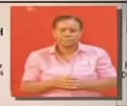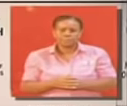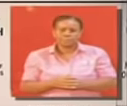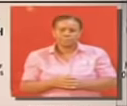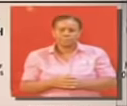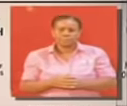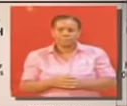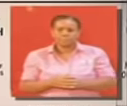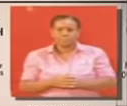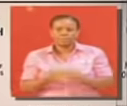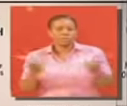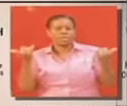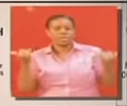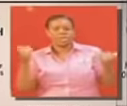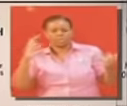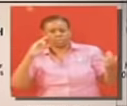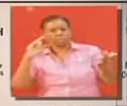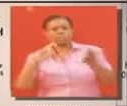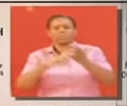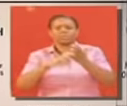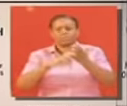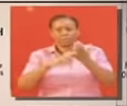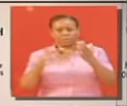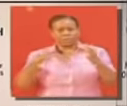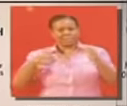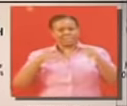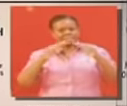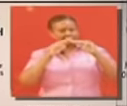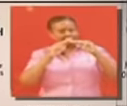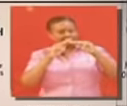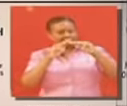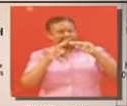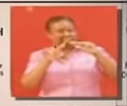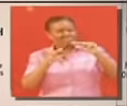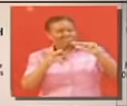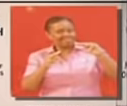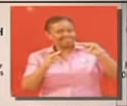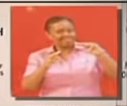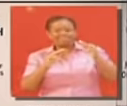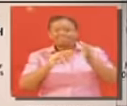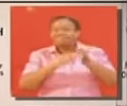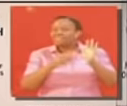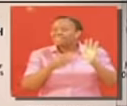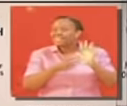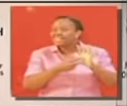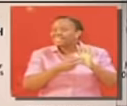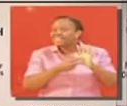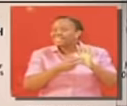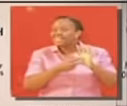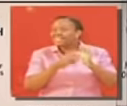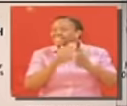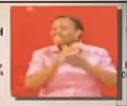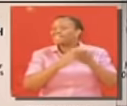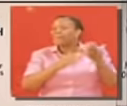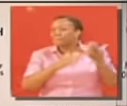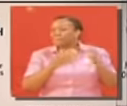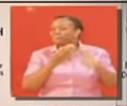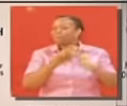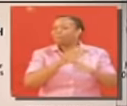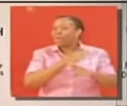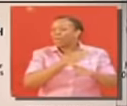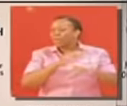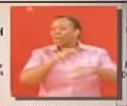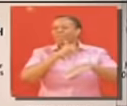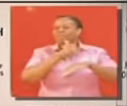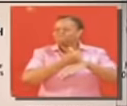trends of downward statistics, does it mean that there will be a relaxing of some of the measures in place? This is from Ms.